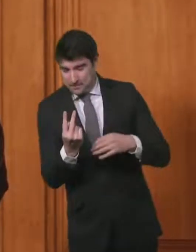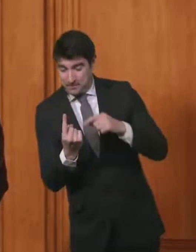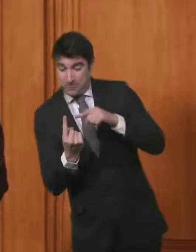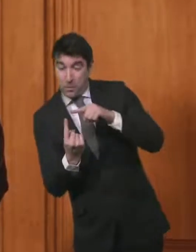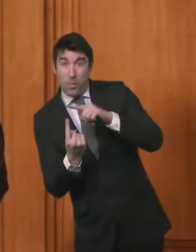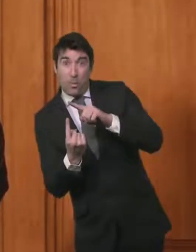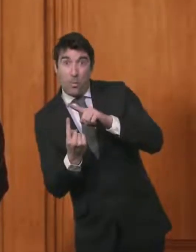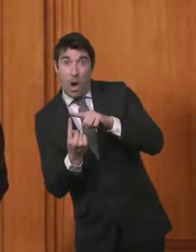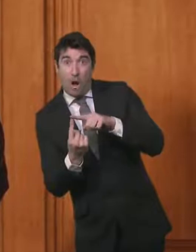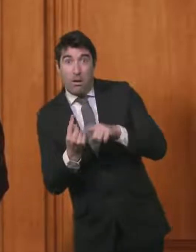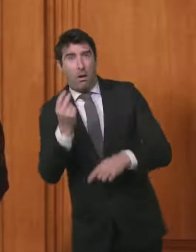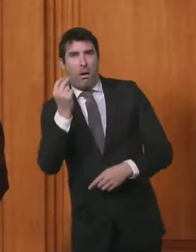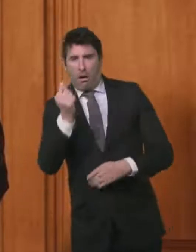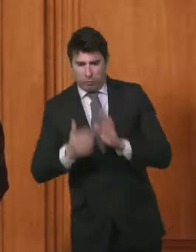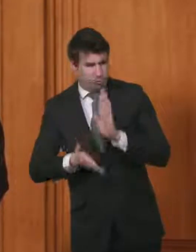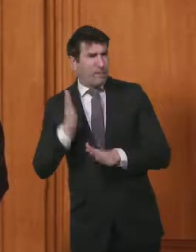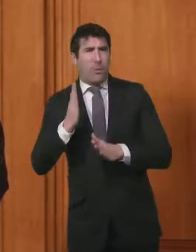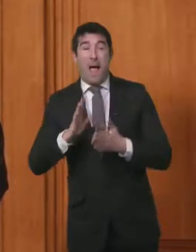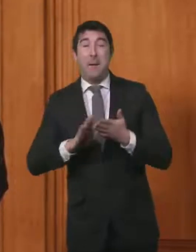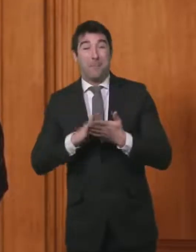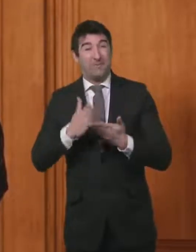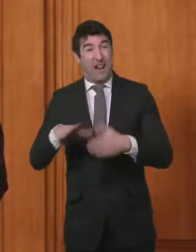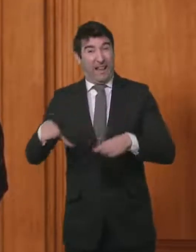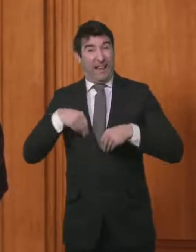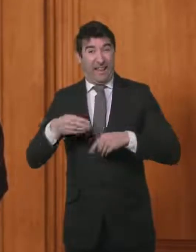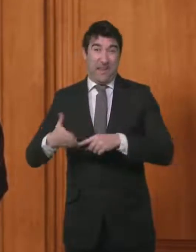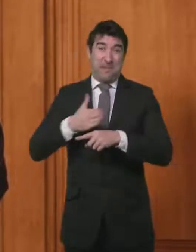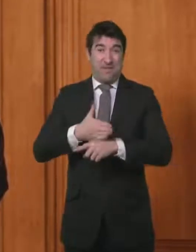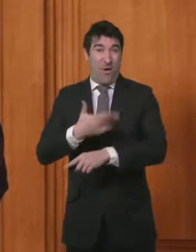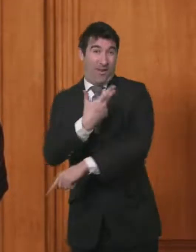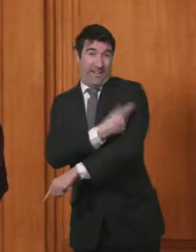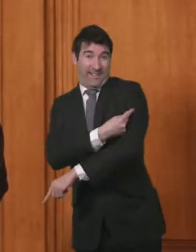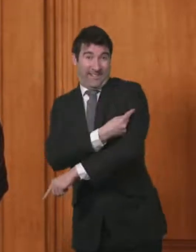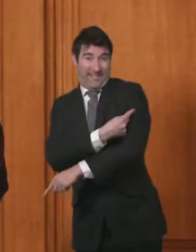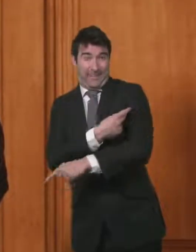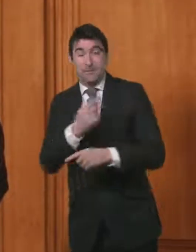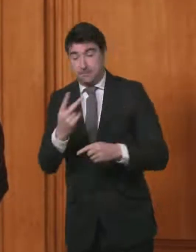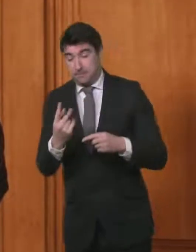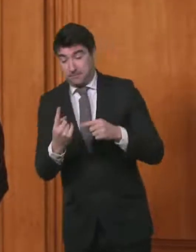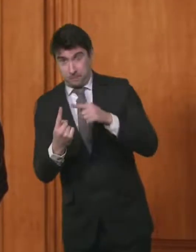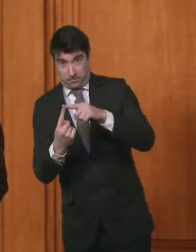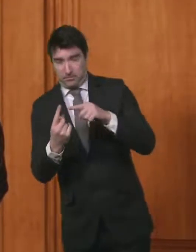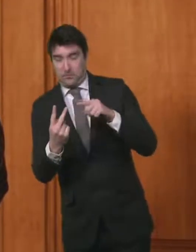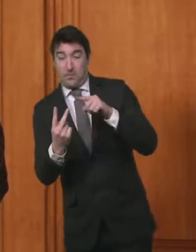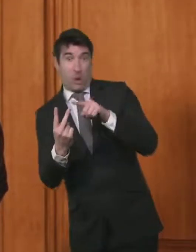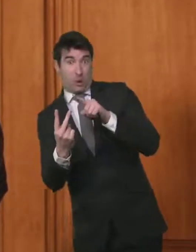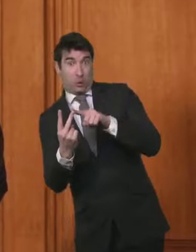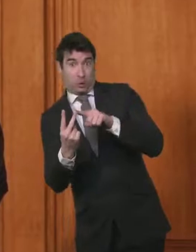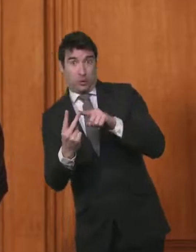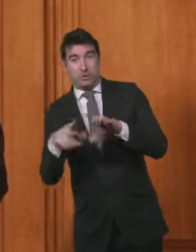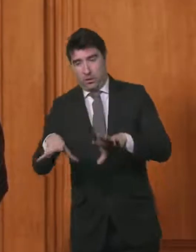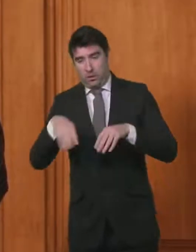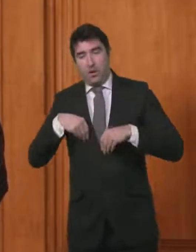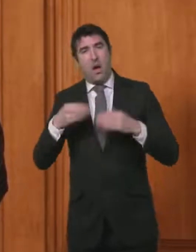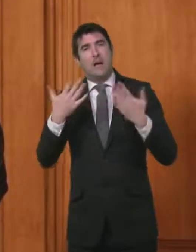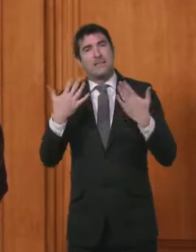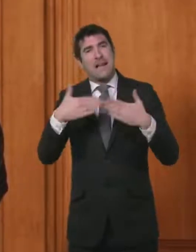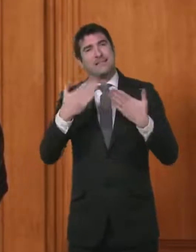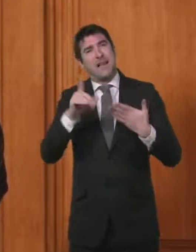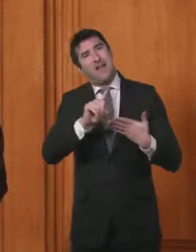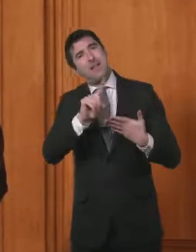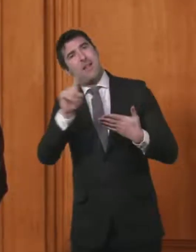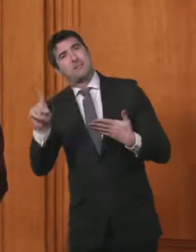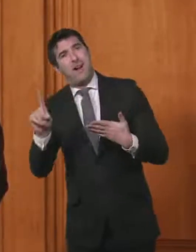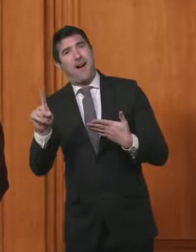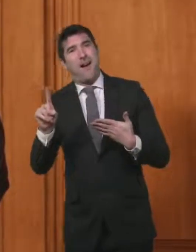And the second one occurred 10 days after the vaccine was given. And again, 10 days is not long enough for a